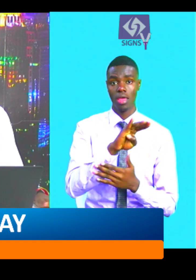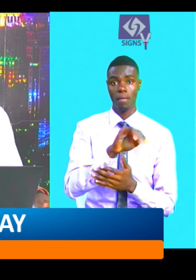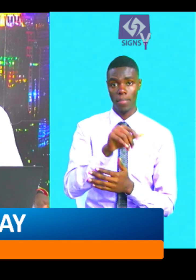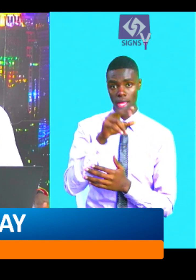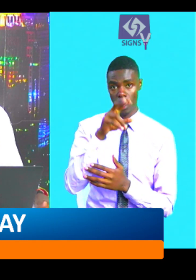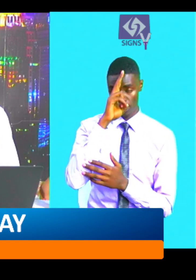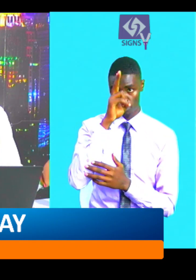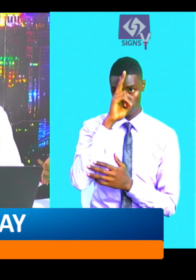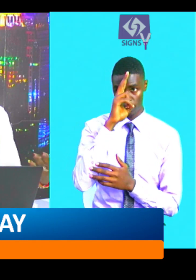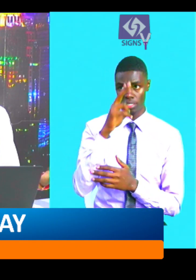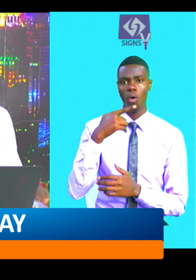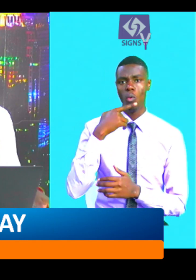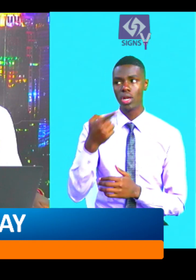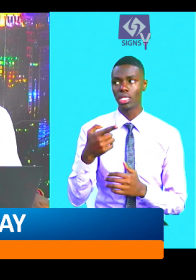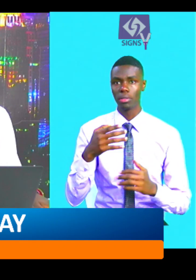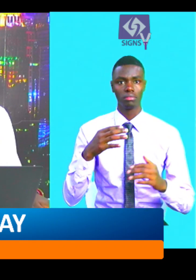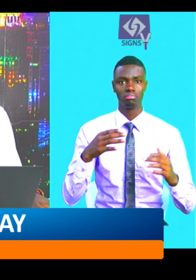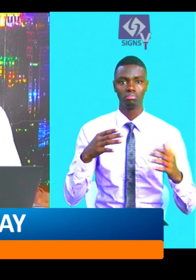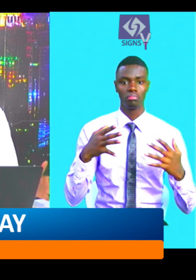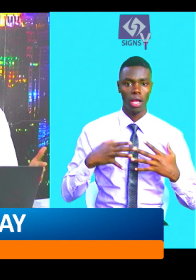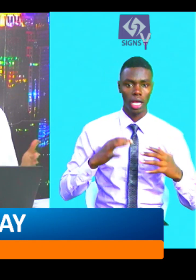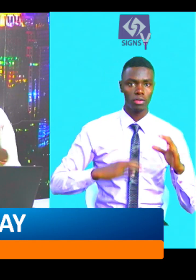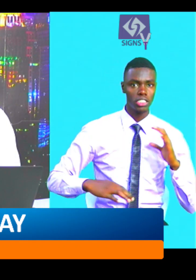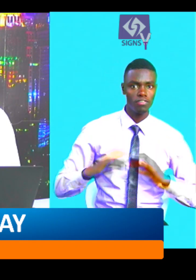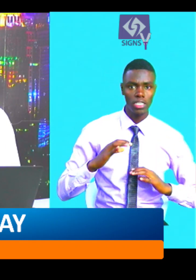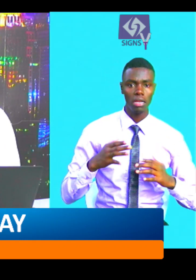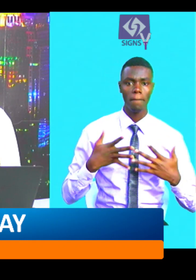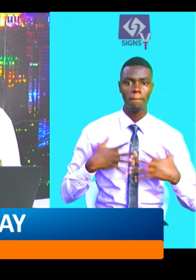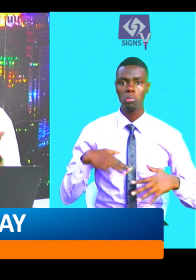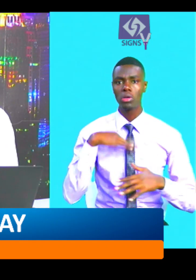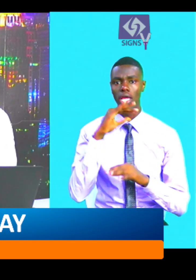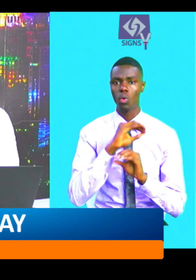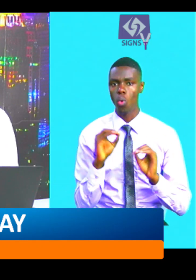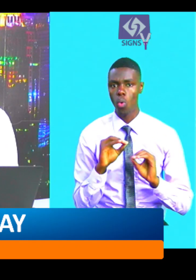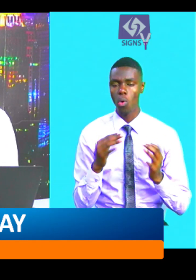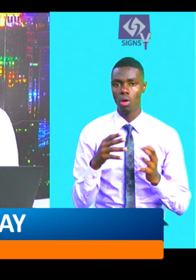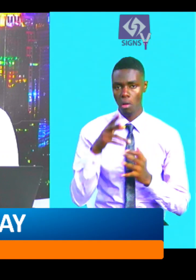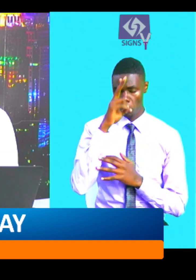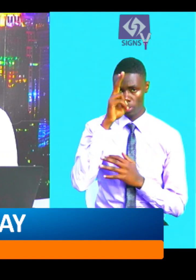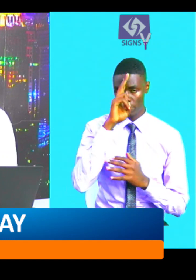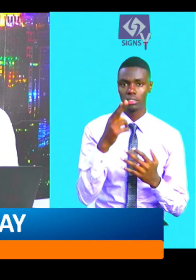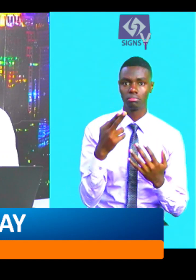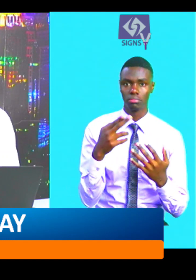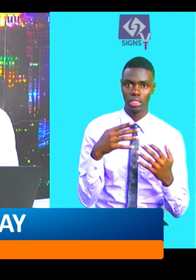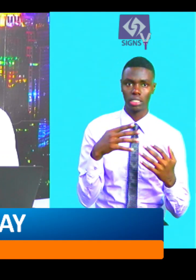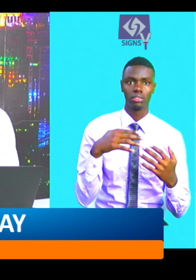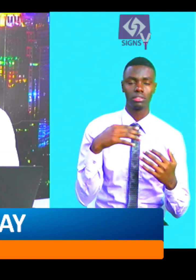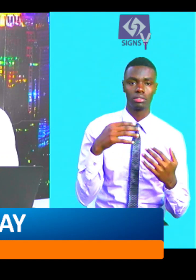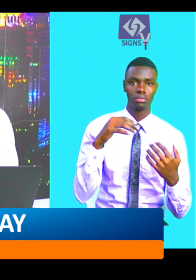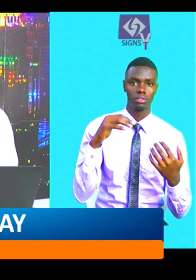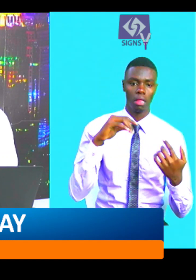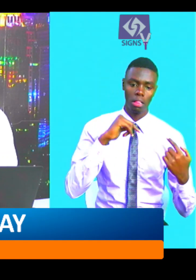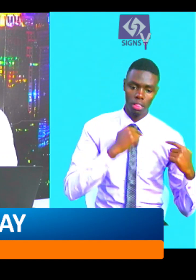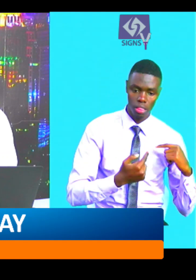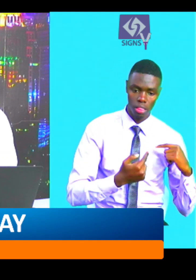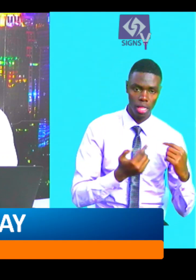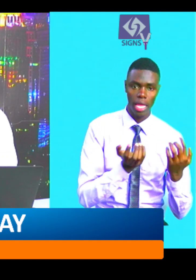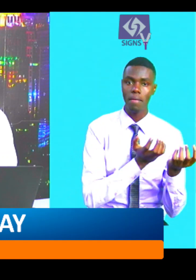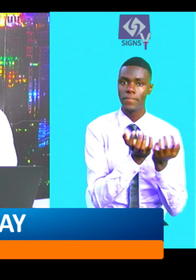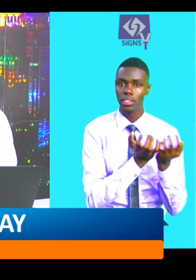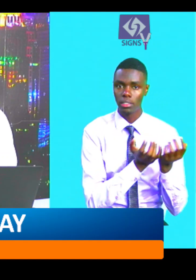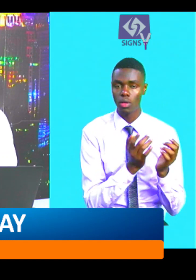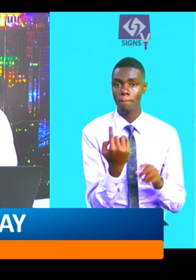because you've listened to what Raila said, that the president praised the police, Yes. and yet people died. And if you